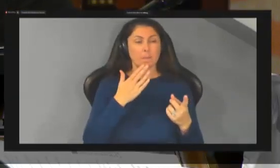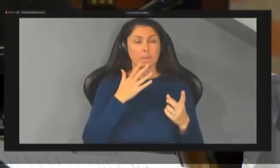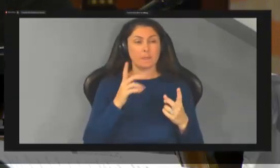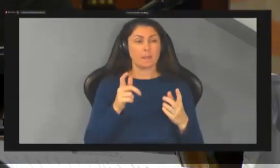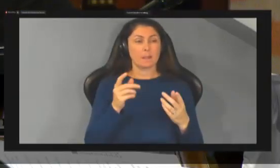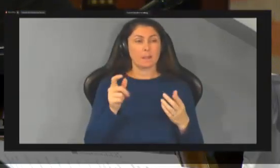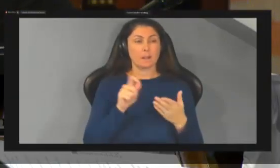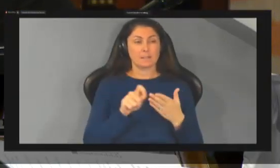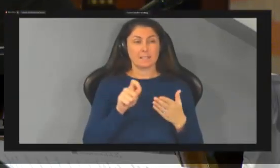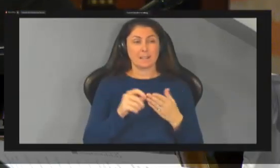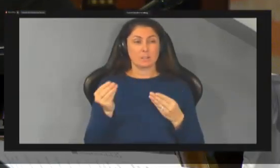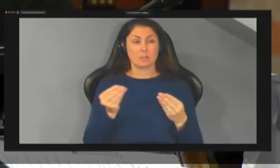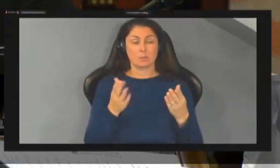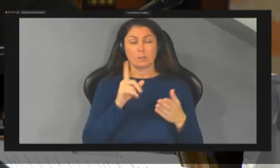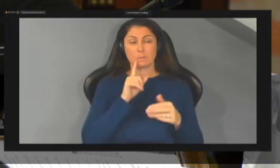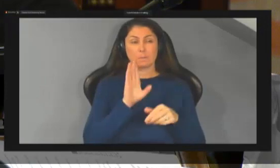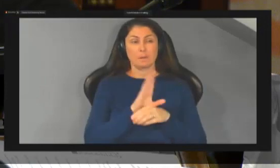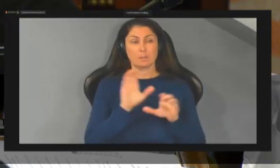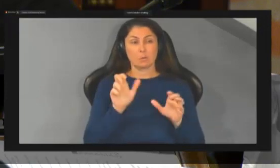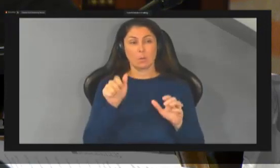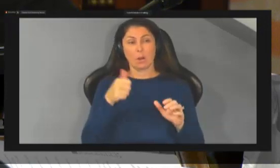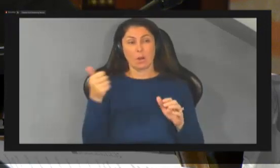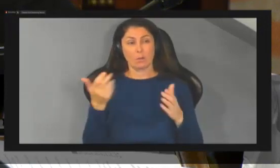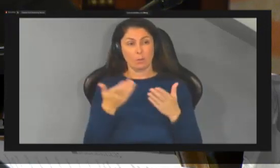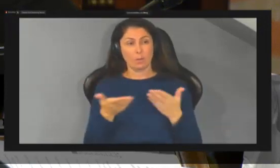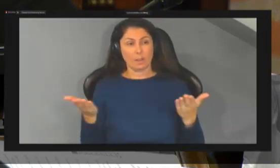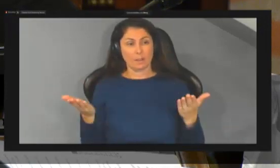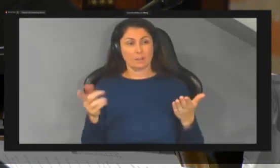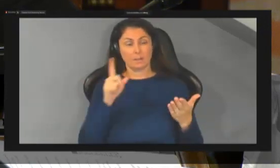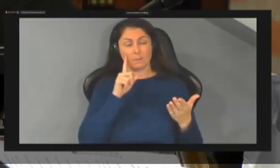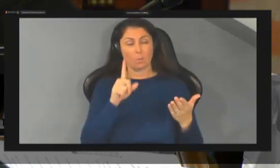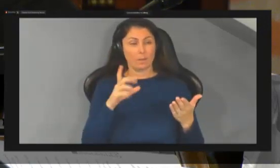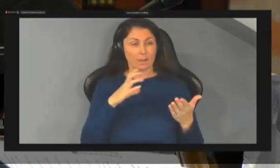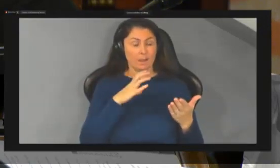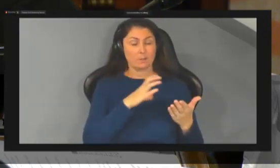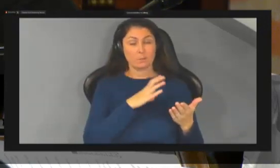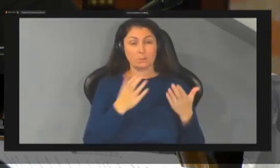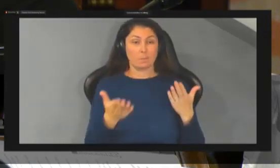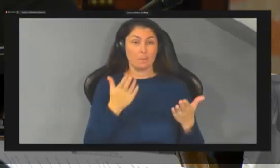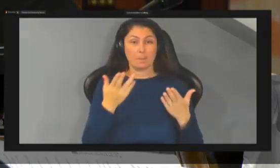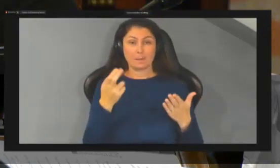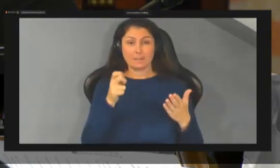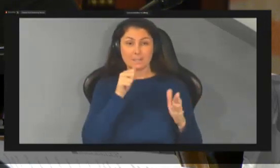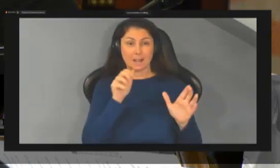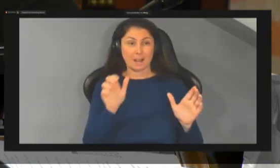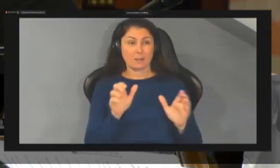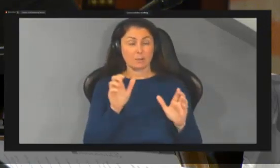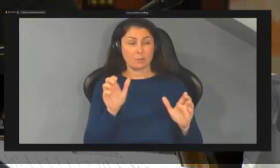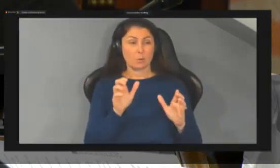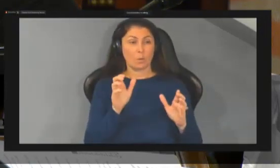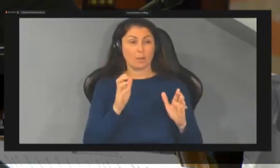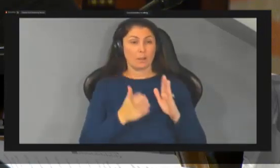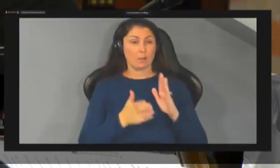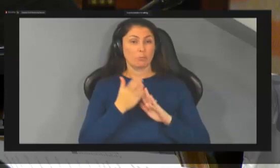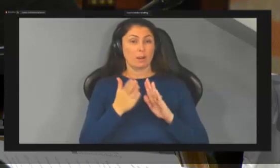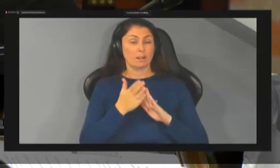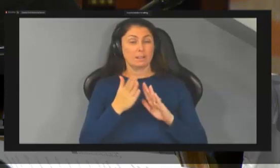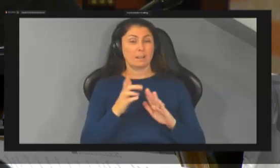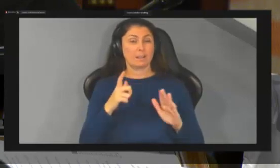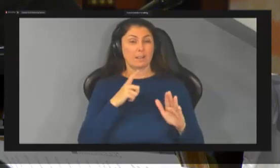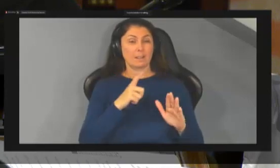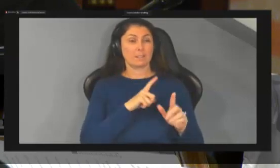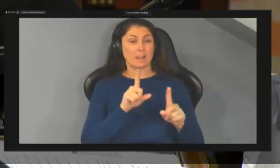been extremely busy doing other things for council, and so maybe he's not doing the writing the legislation as often as people would